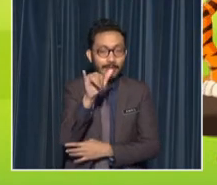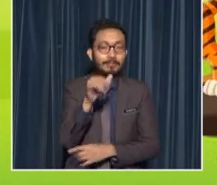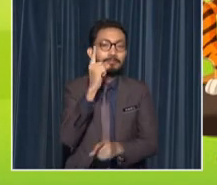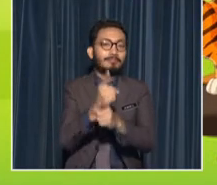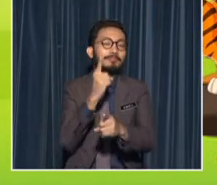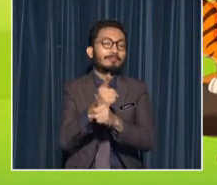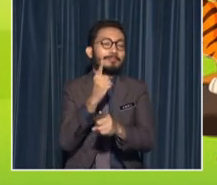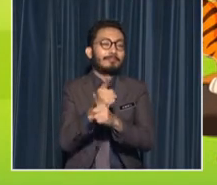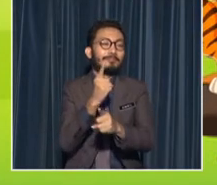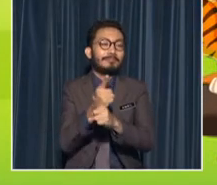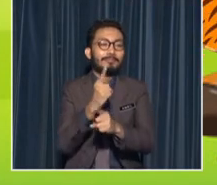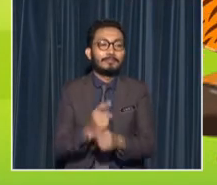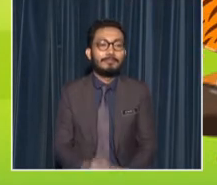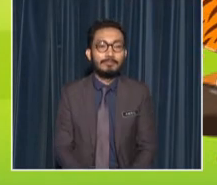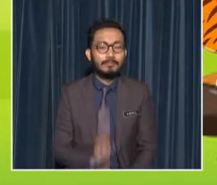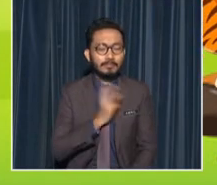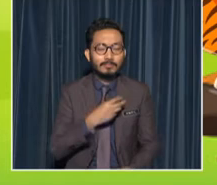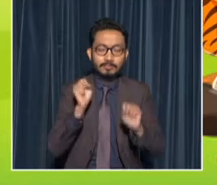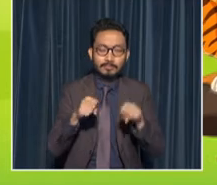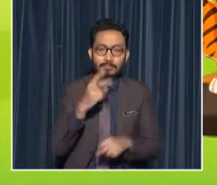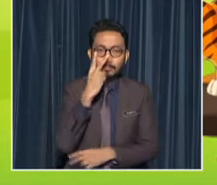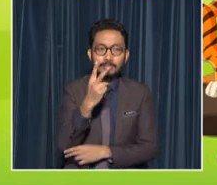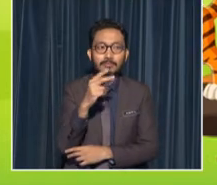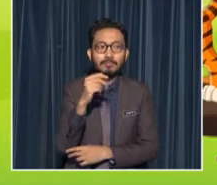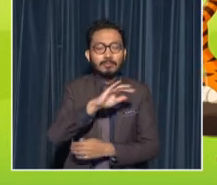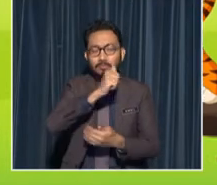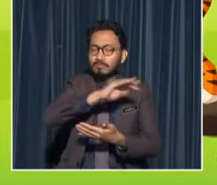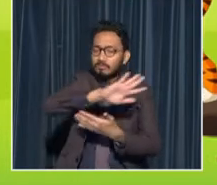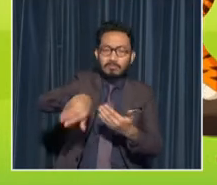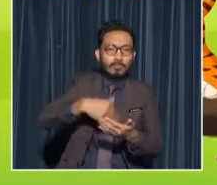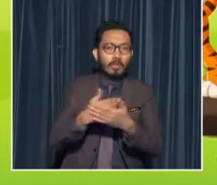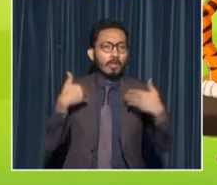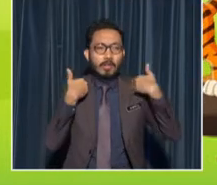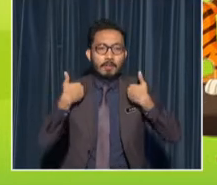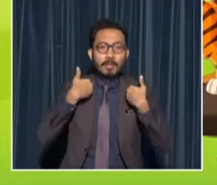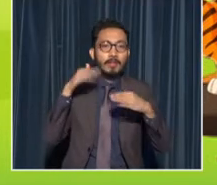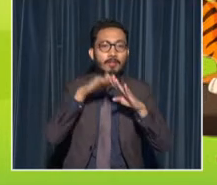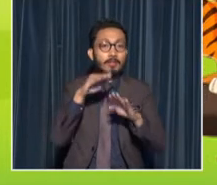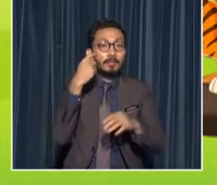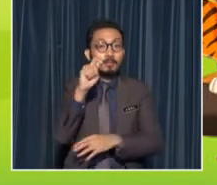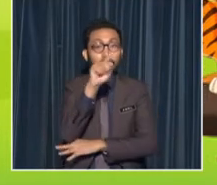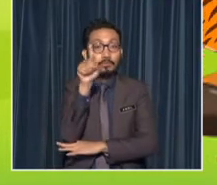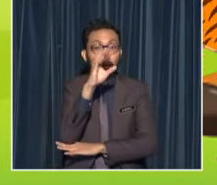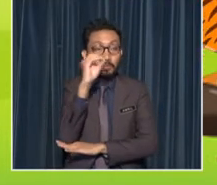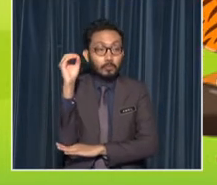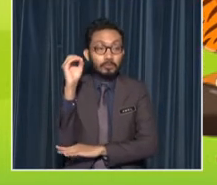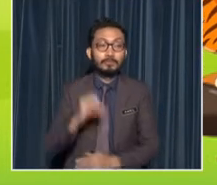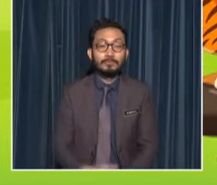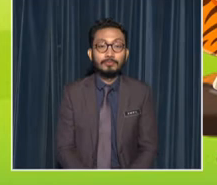Yes, that's right. We can see all kinds of animals at the zoo.